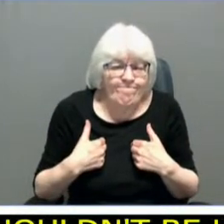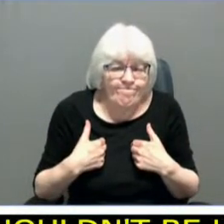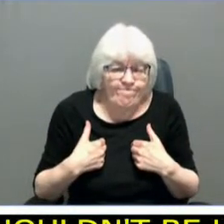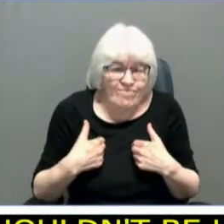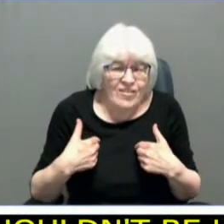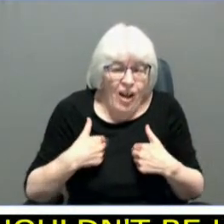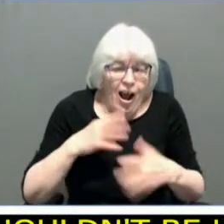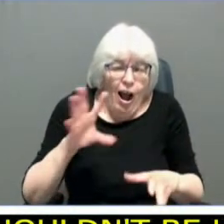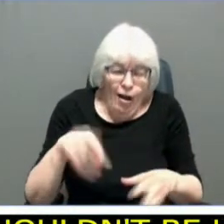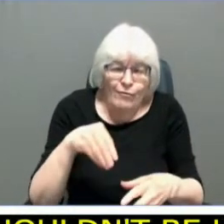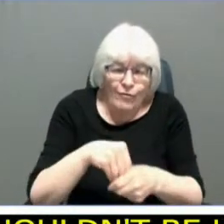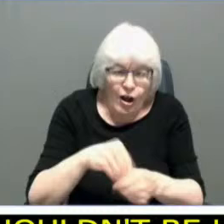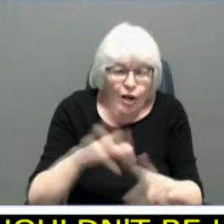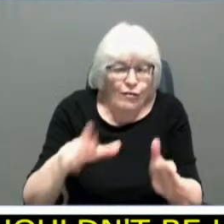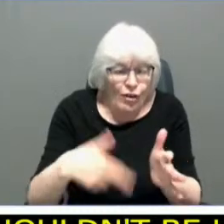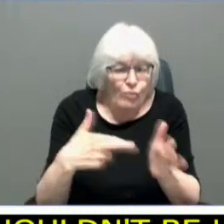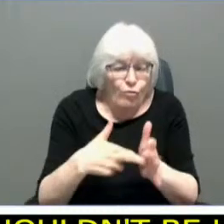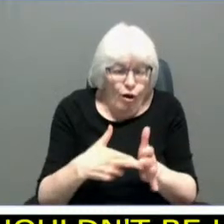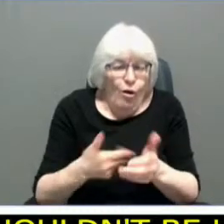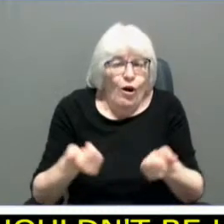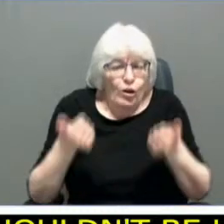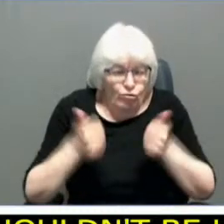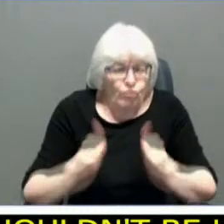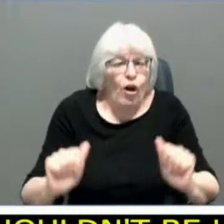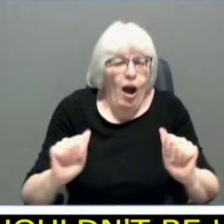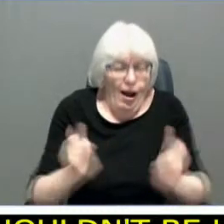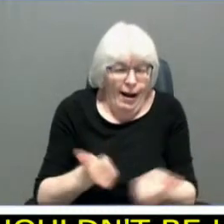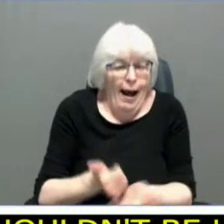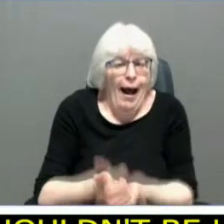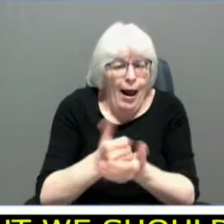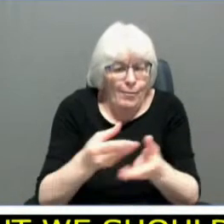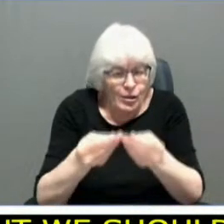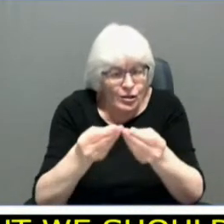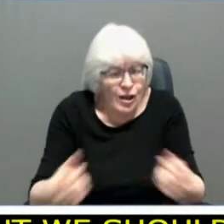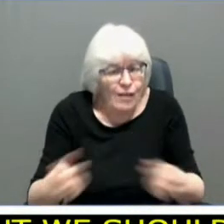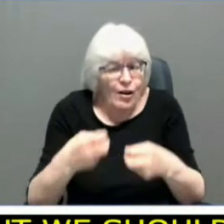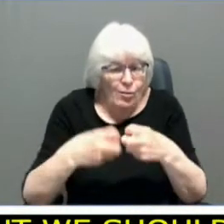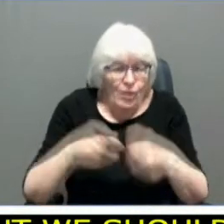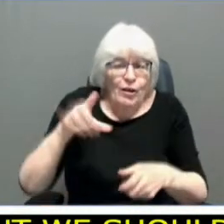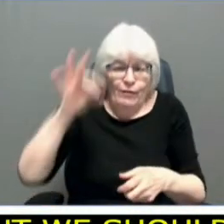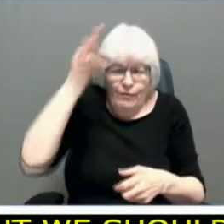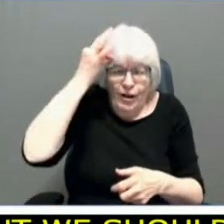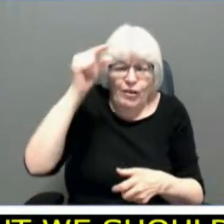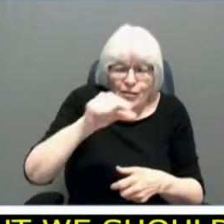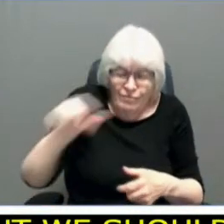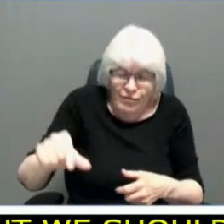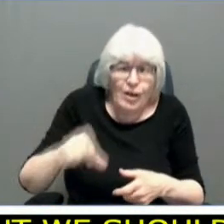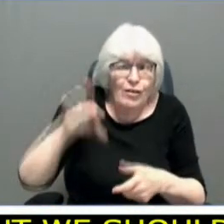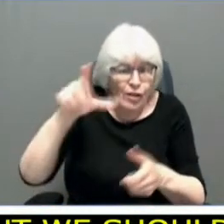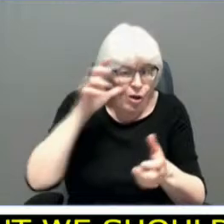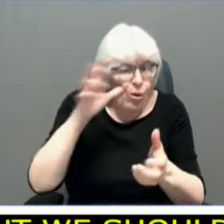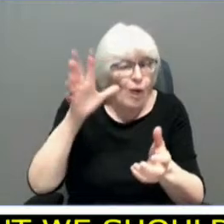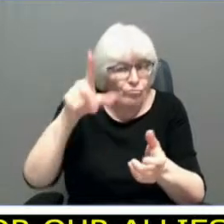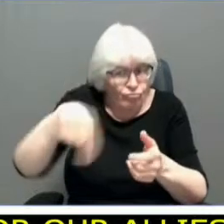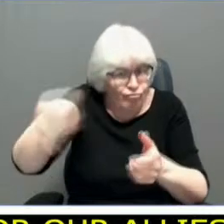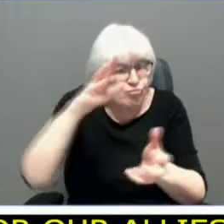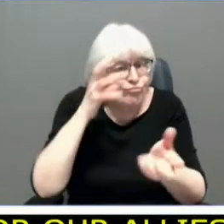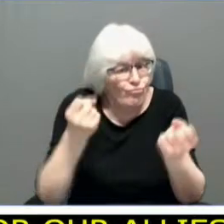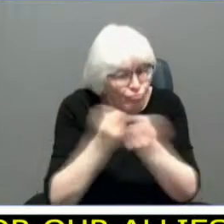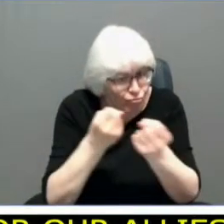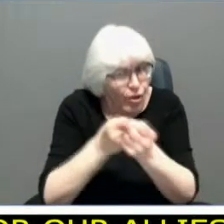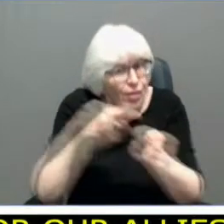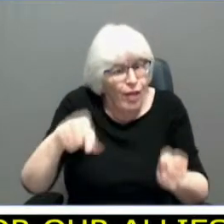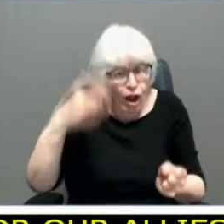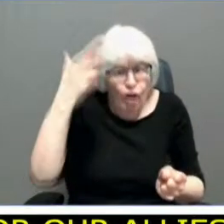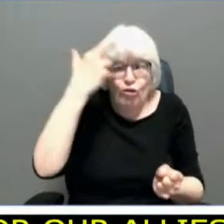solution. And I think we're seeing signs that the federal government want to be part of that now, recognizing it's real. And to that point, we need to have the